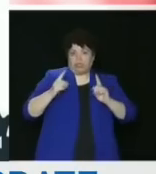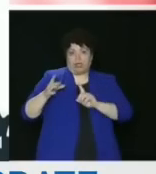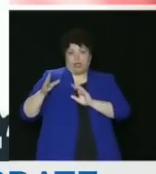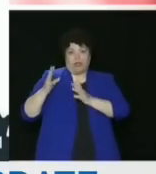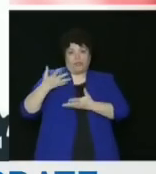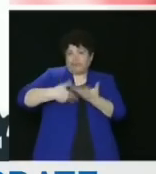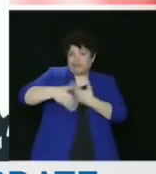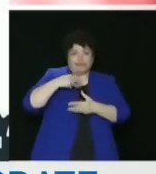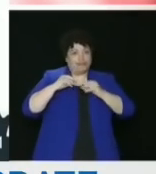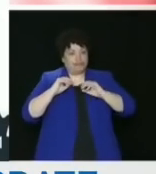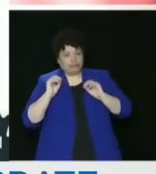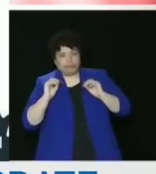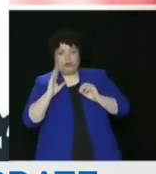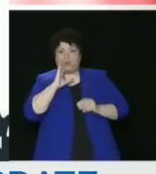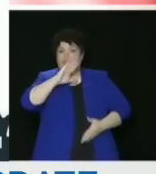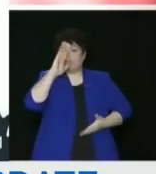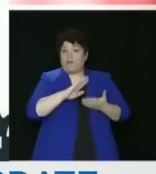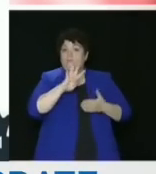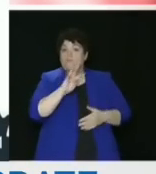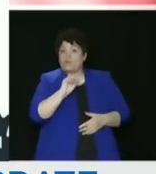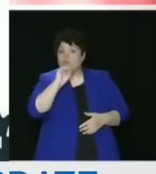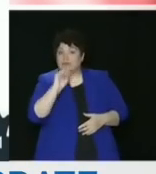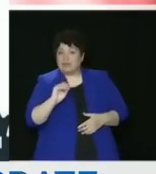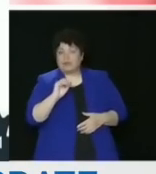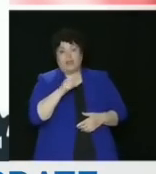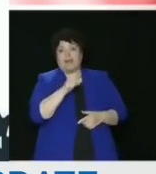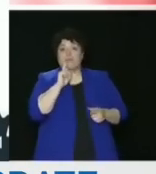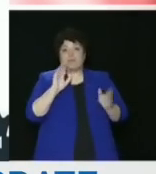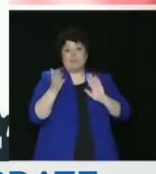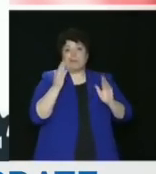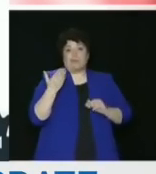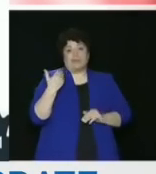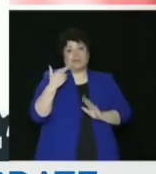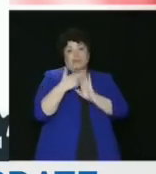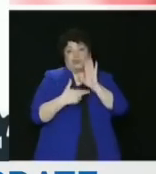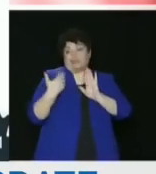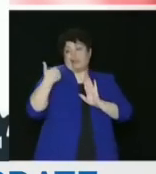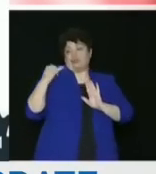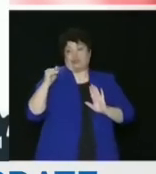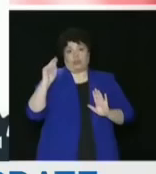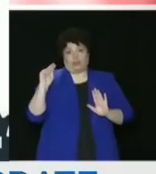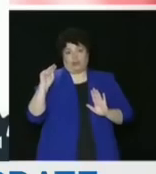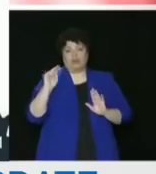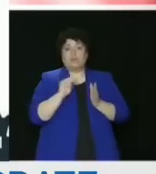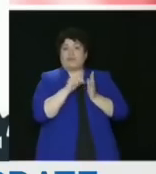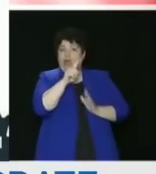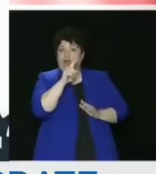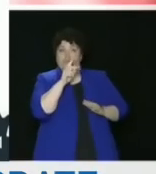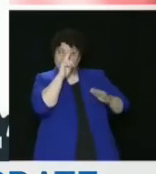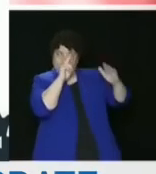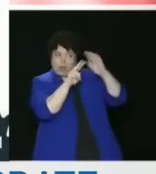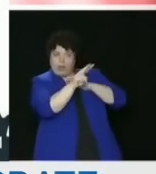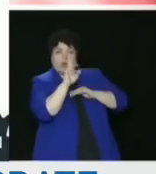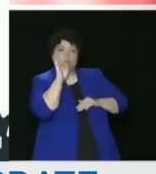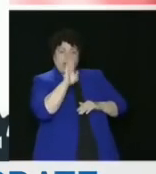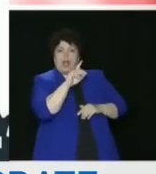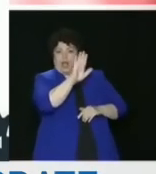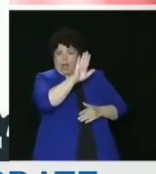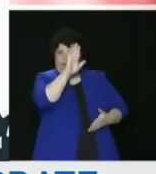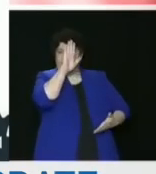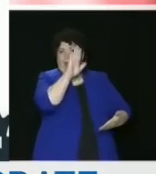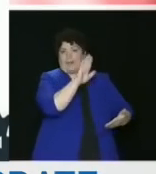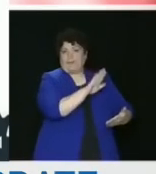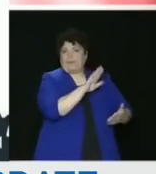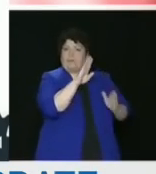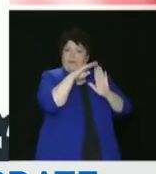by 40%, as we observed in January, the epidemic is forecast to come under control, the blue line. The